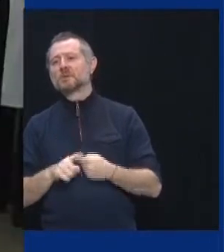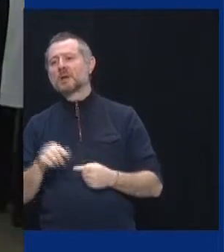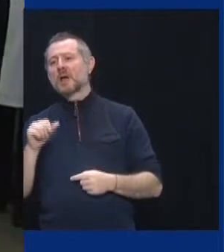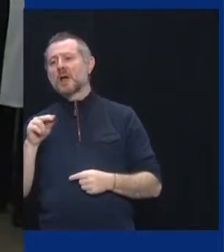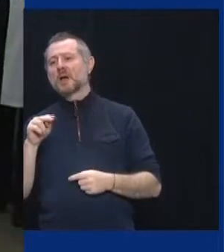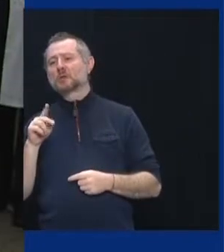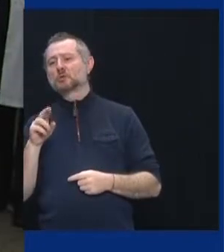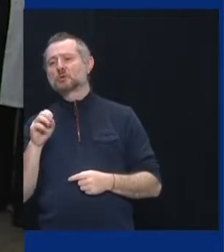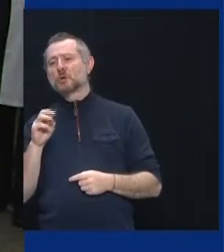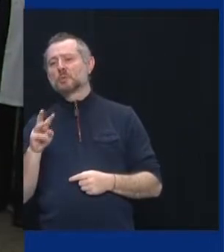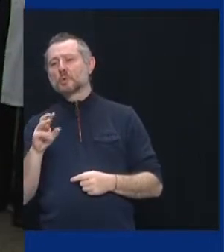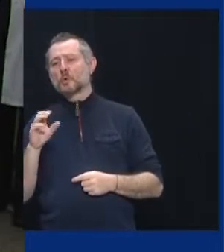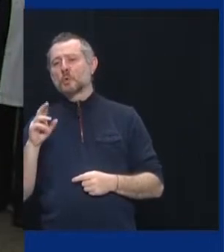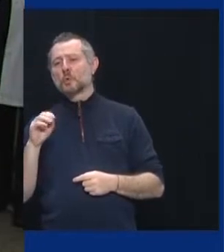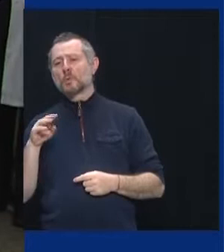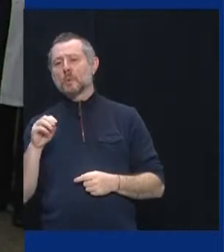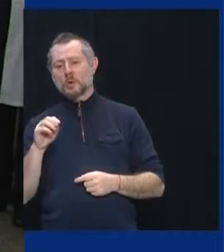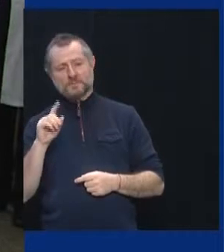because